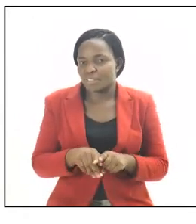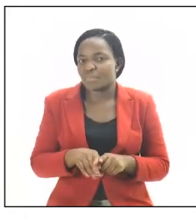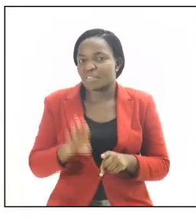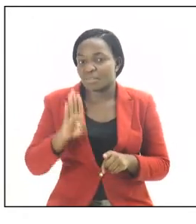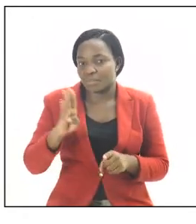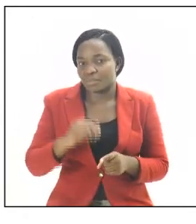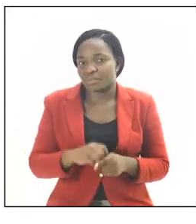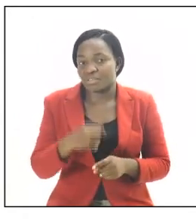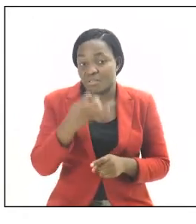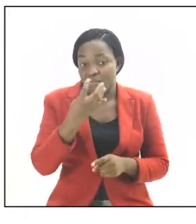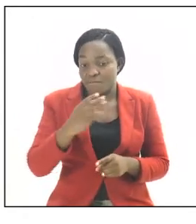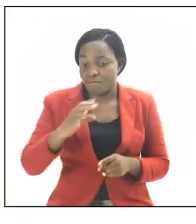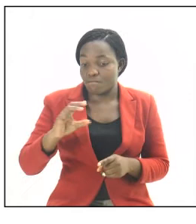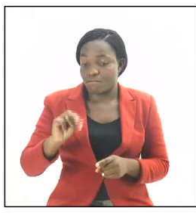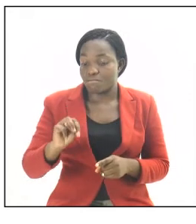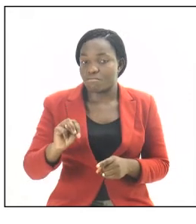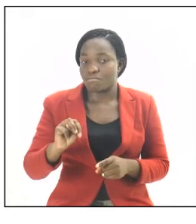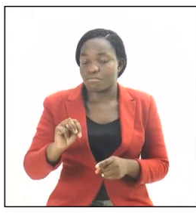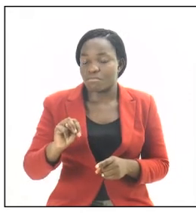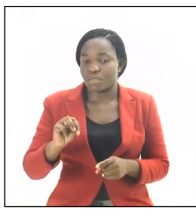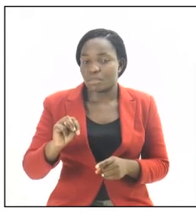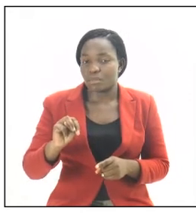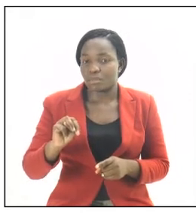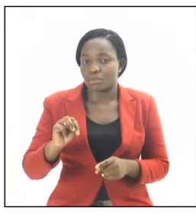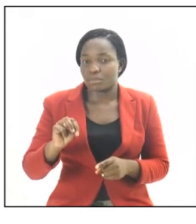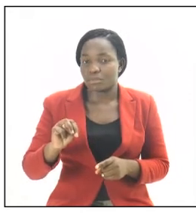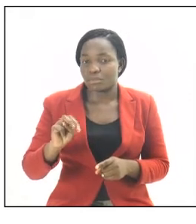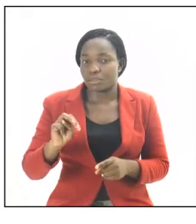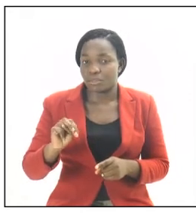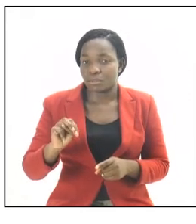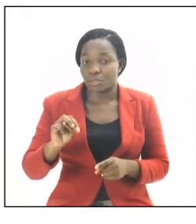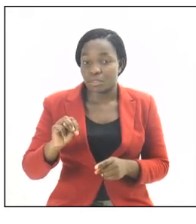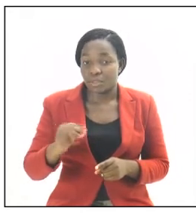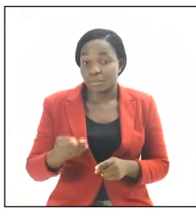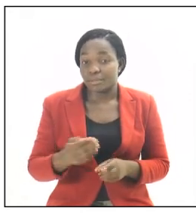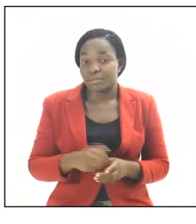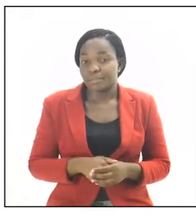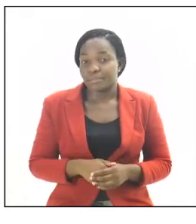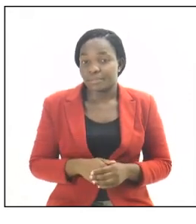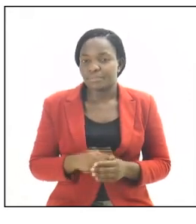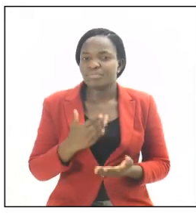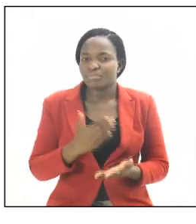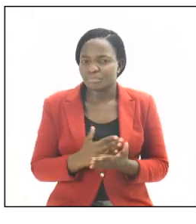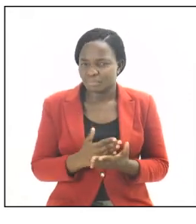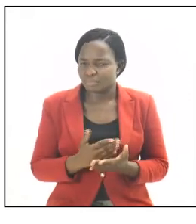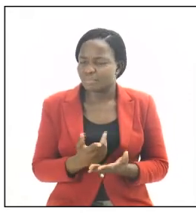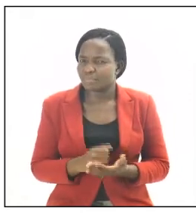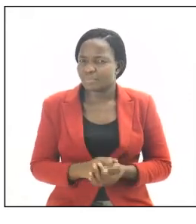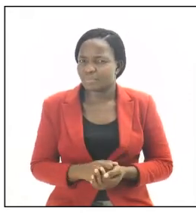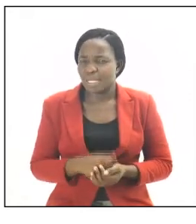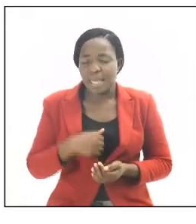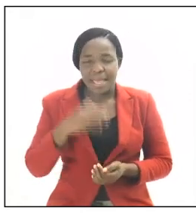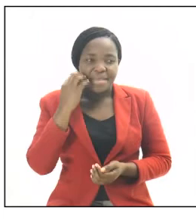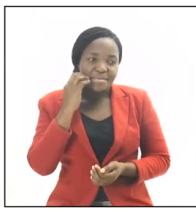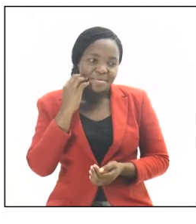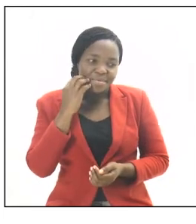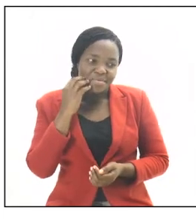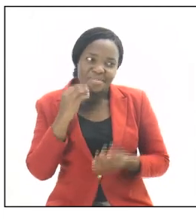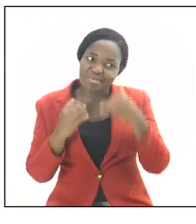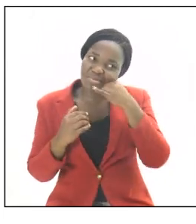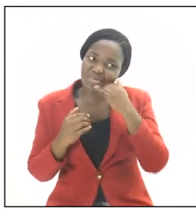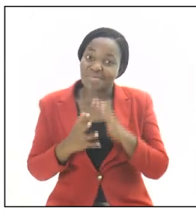4 centimeters long. It's true and so logical. I'm so sorry I had to come